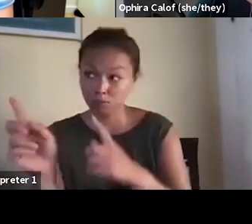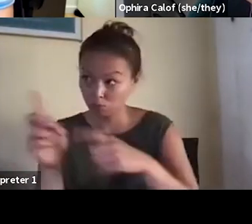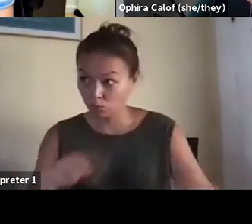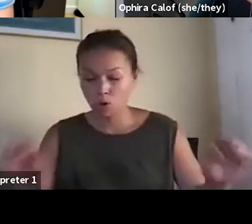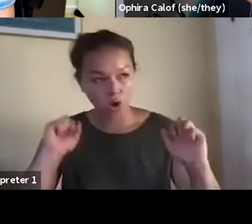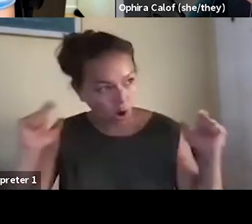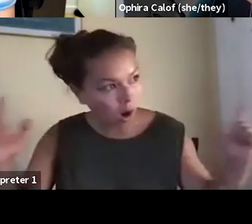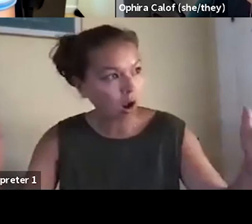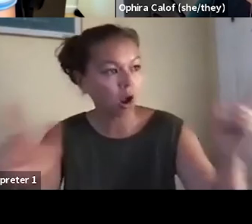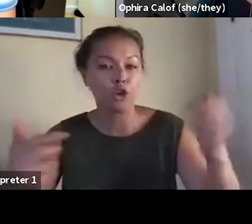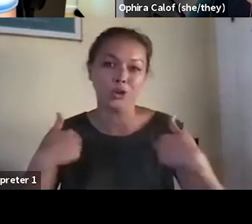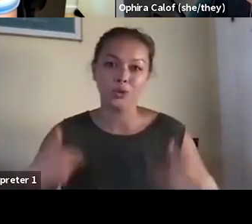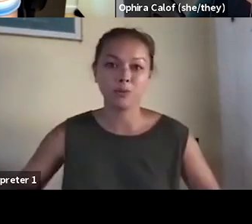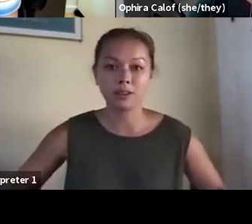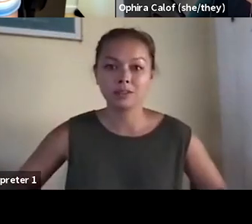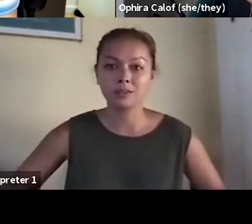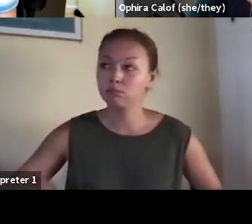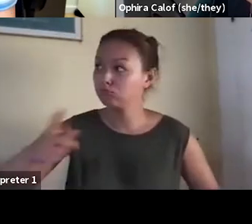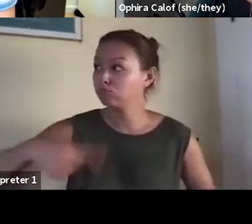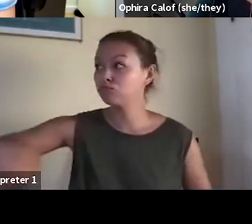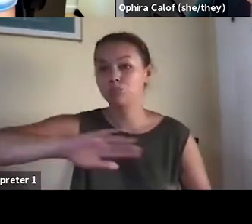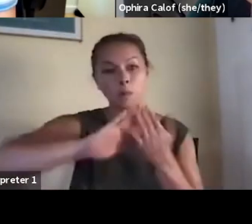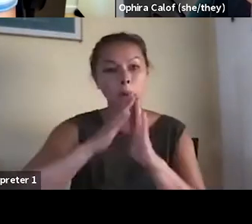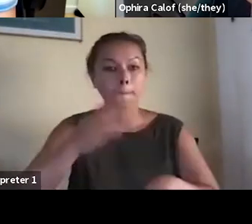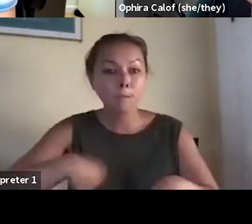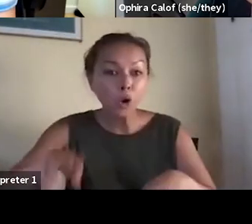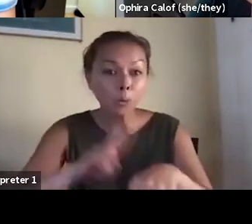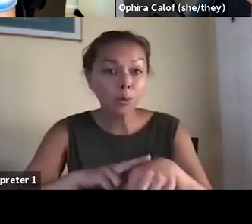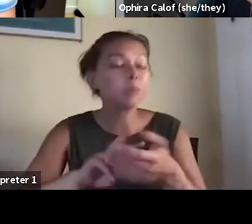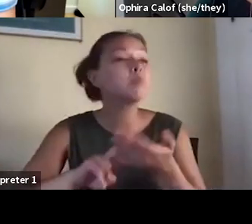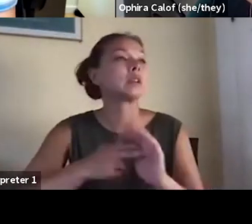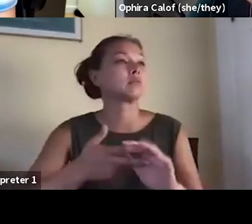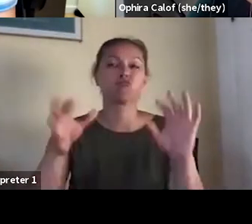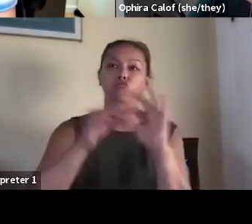speak at that level. So diverse stories are human stories.